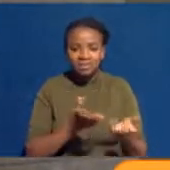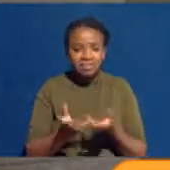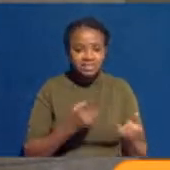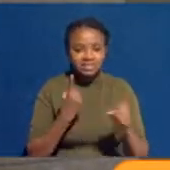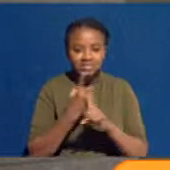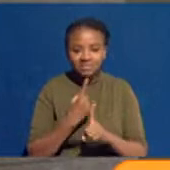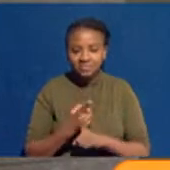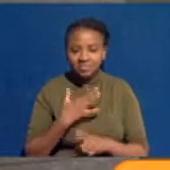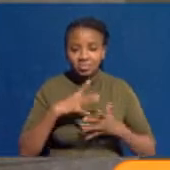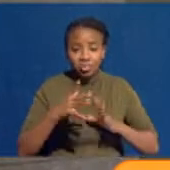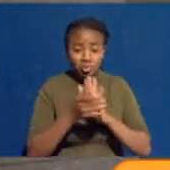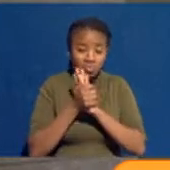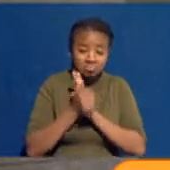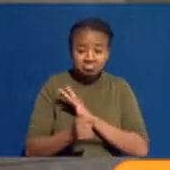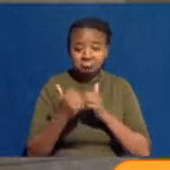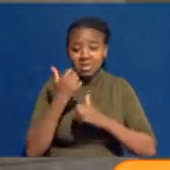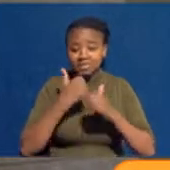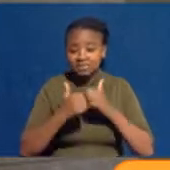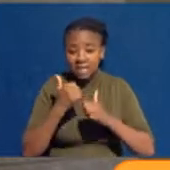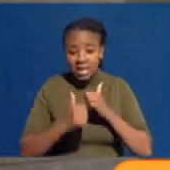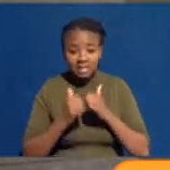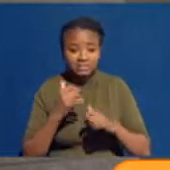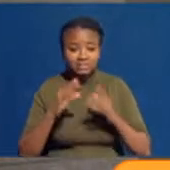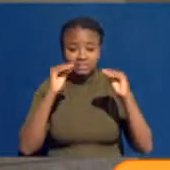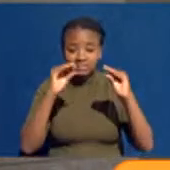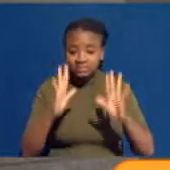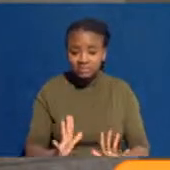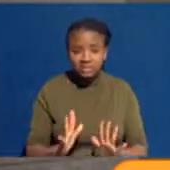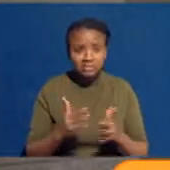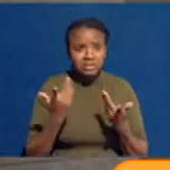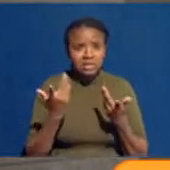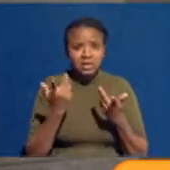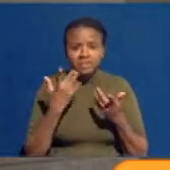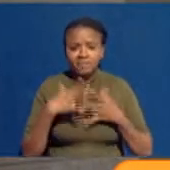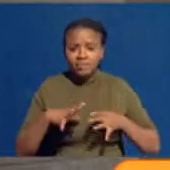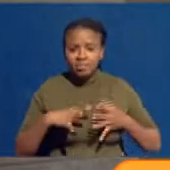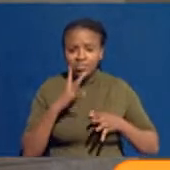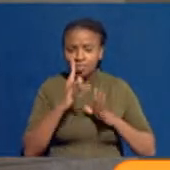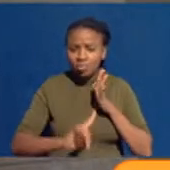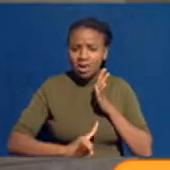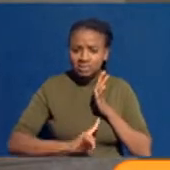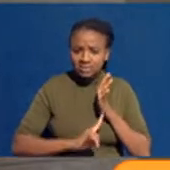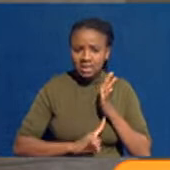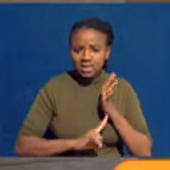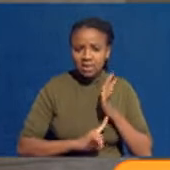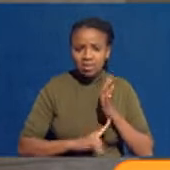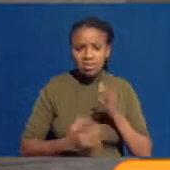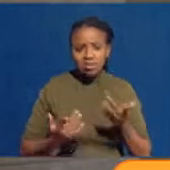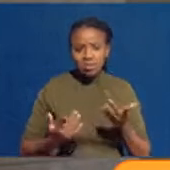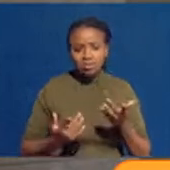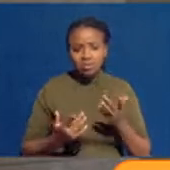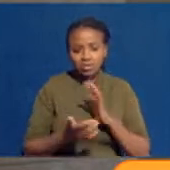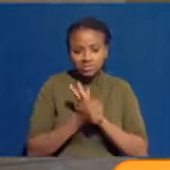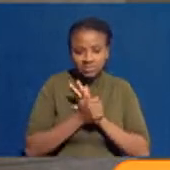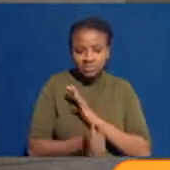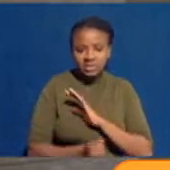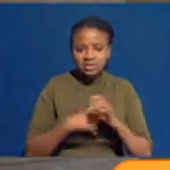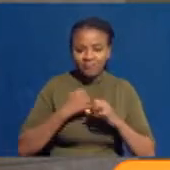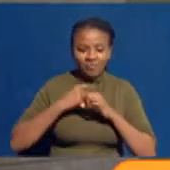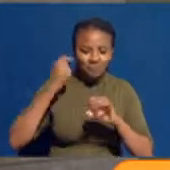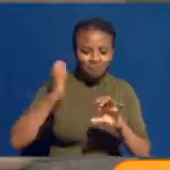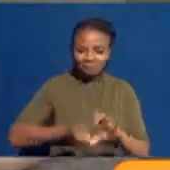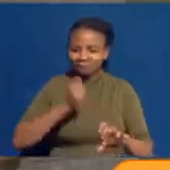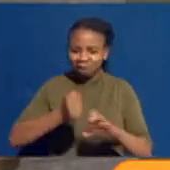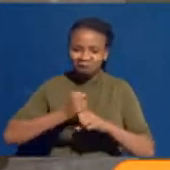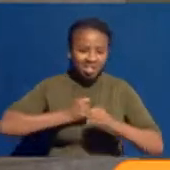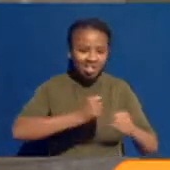astronomers. It's for life scientists. It's for teachers. It's for people who are technical, skilled labor. It's